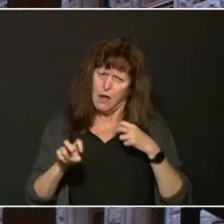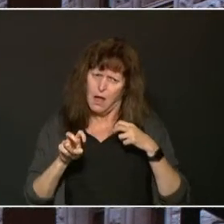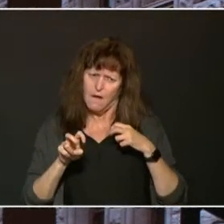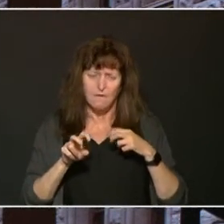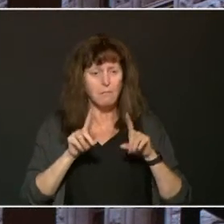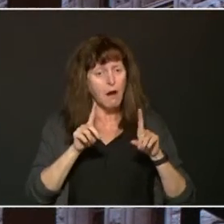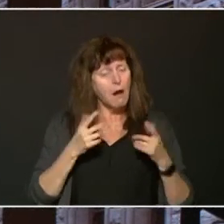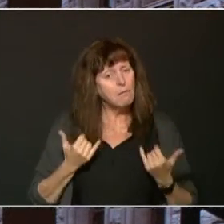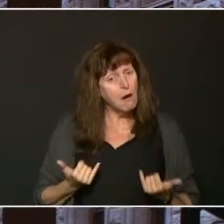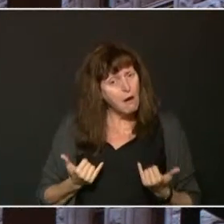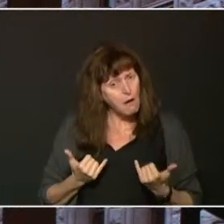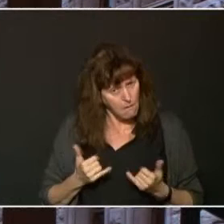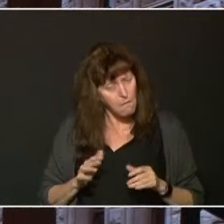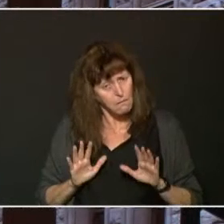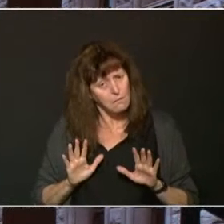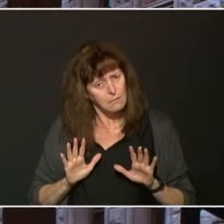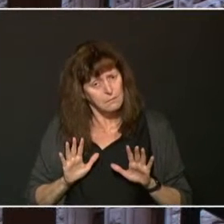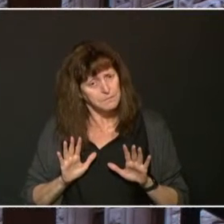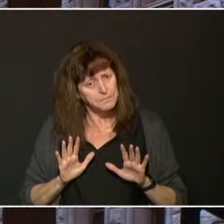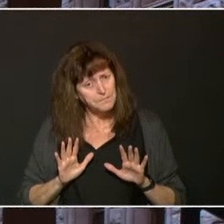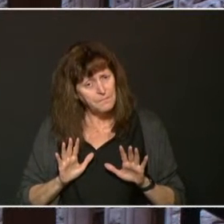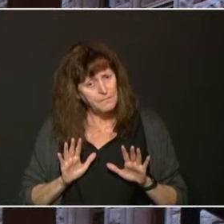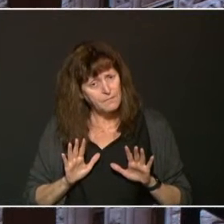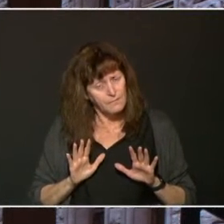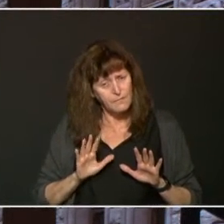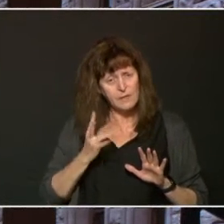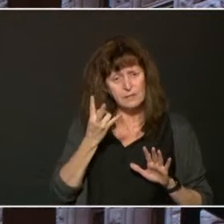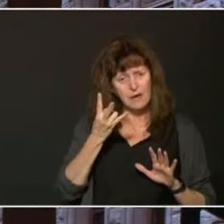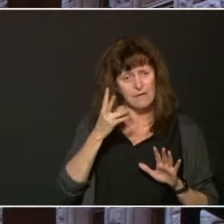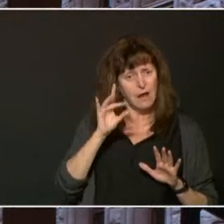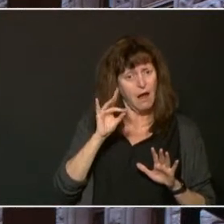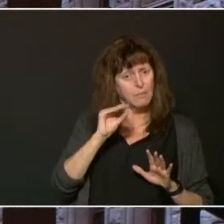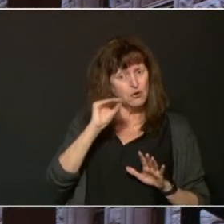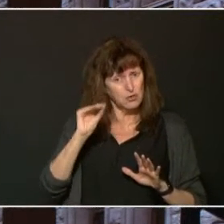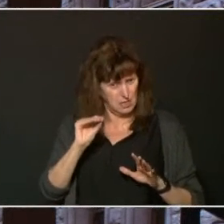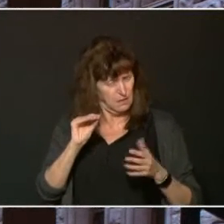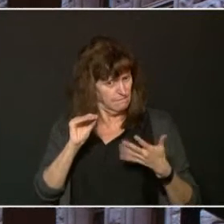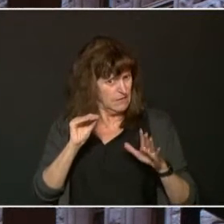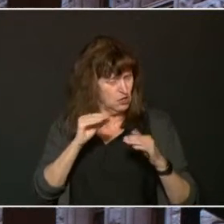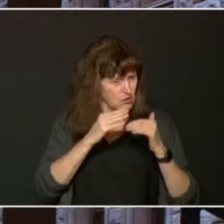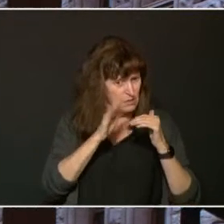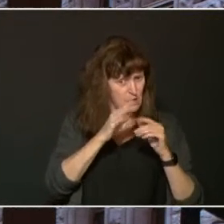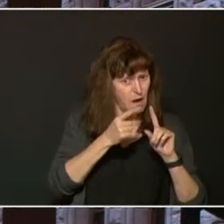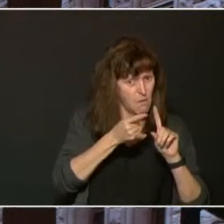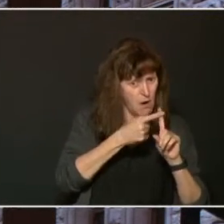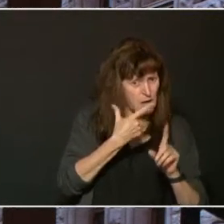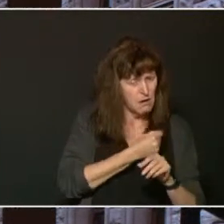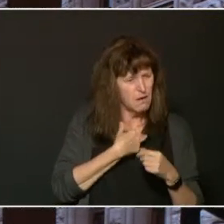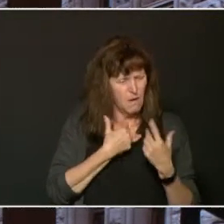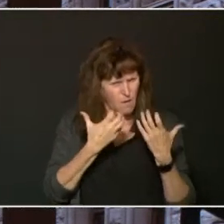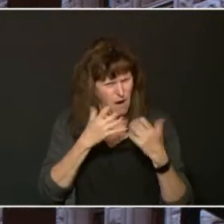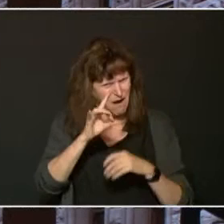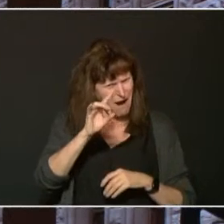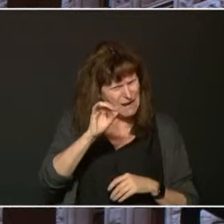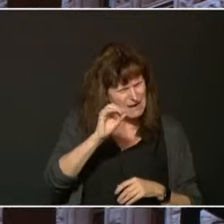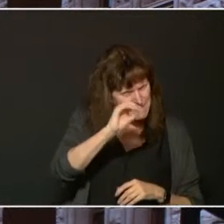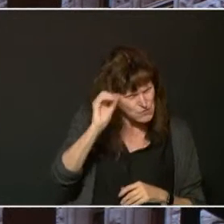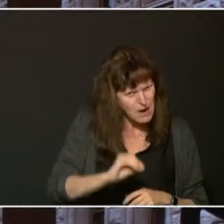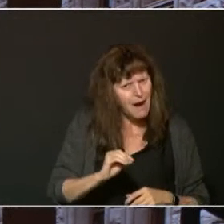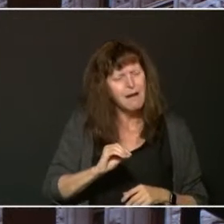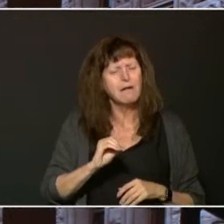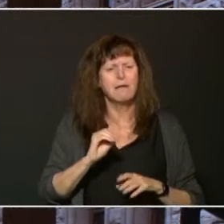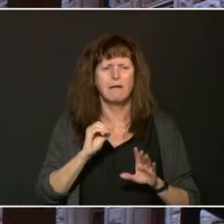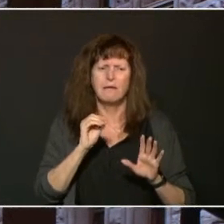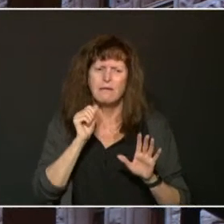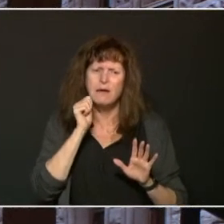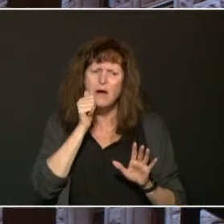of eligible Ontarians have their first dose. We'd like to get up to 80, and that's only creeping up 0.1 or 0.2% a day.